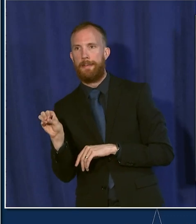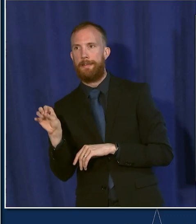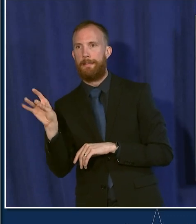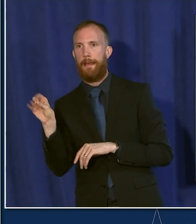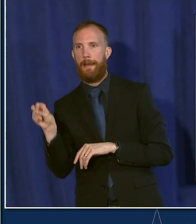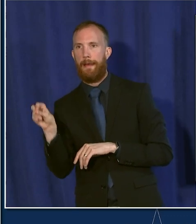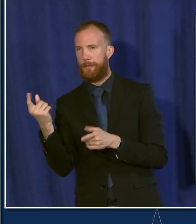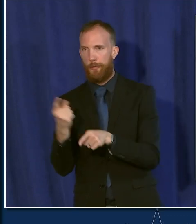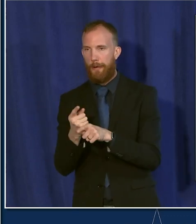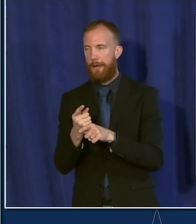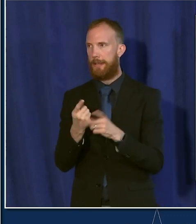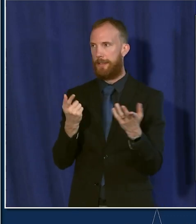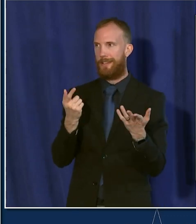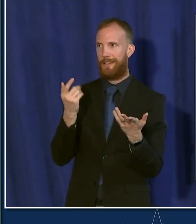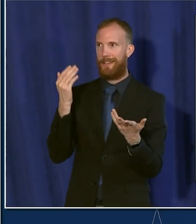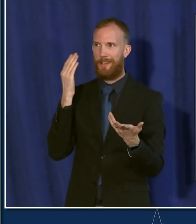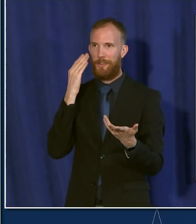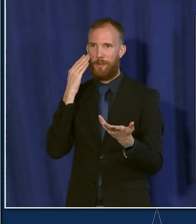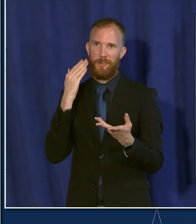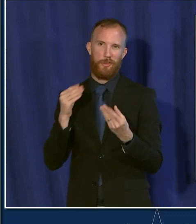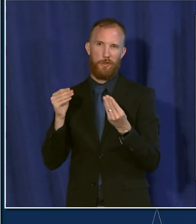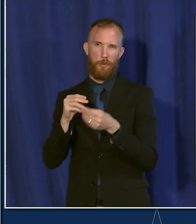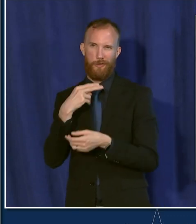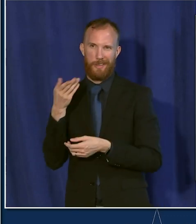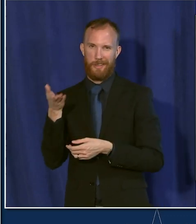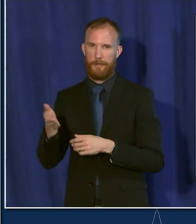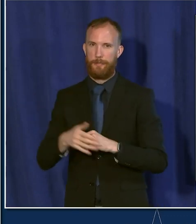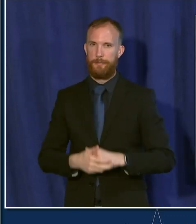we think about sort of some of the other risk factors too.